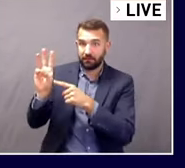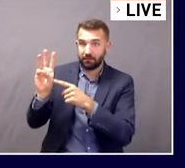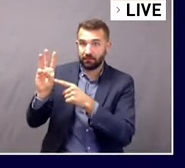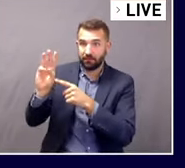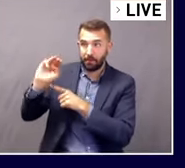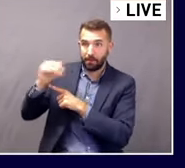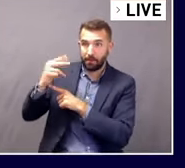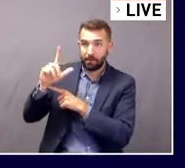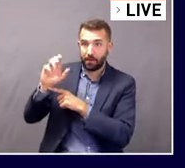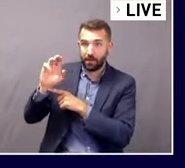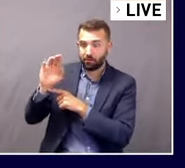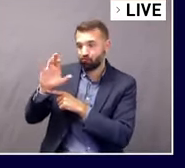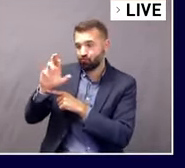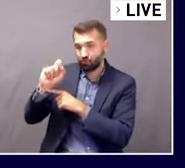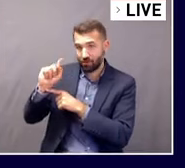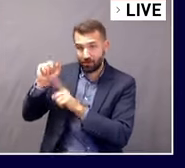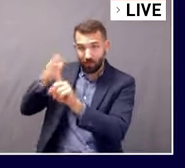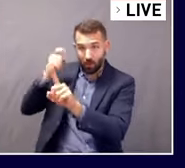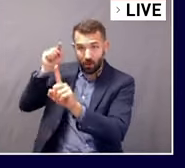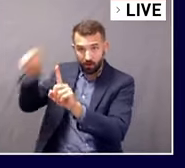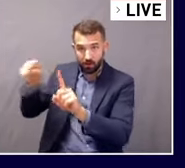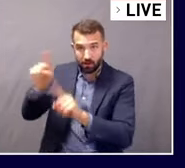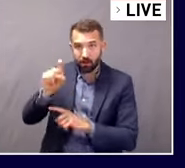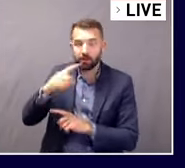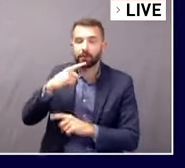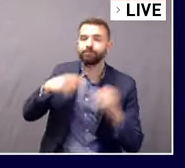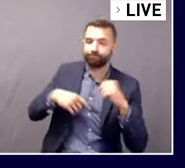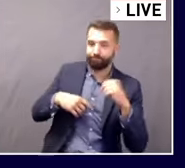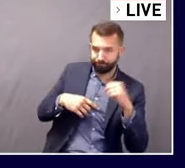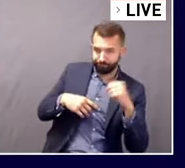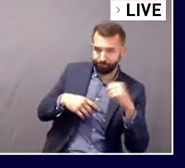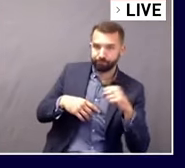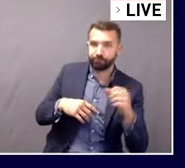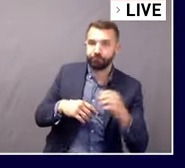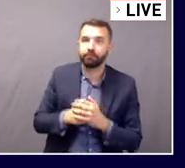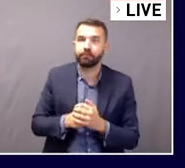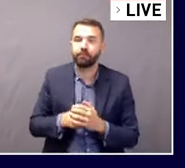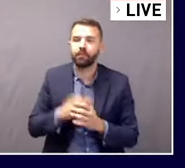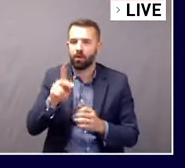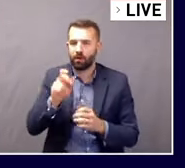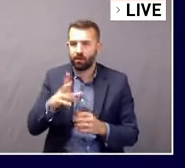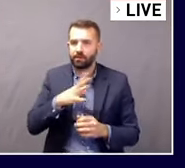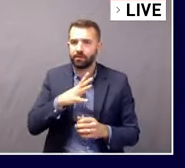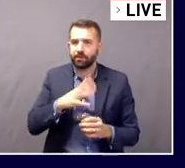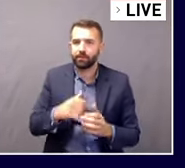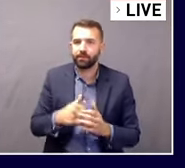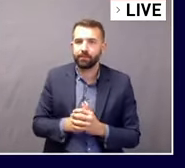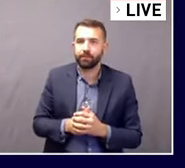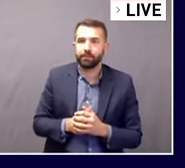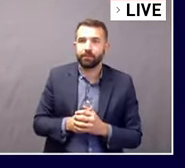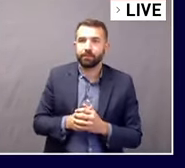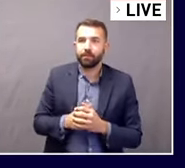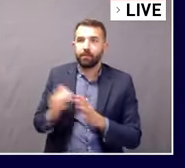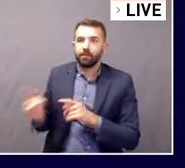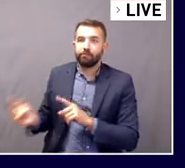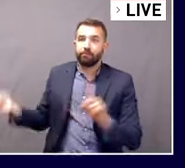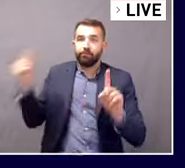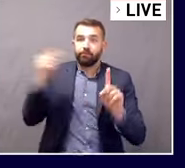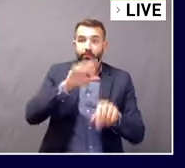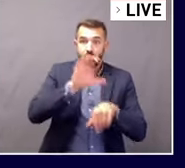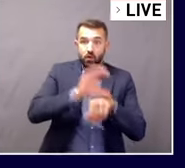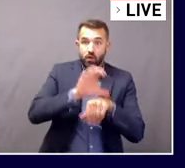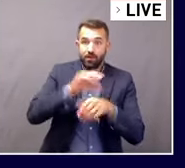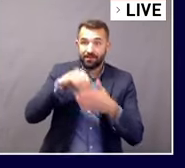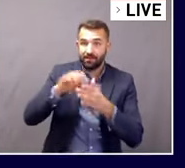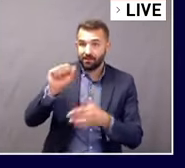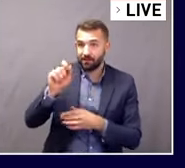correct. Okay. And beyond those things, the Calvary Baptist Church in Sanford sent out a